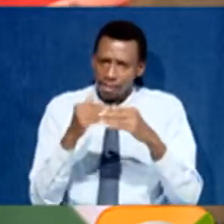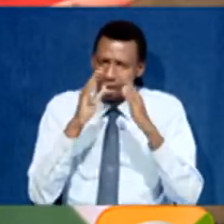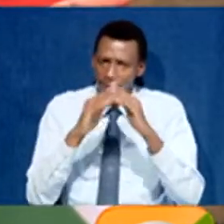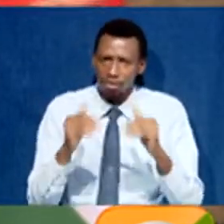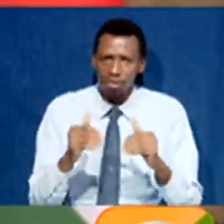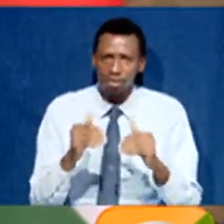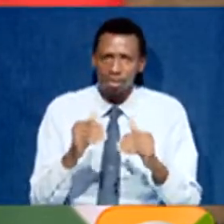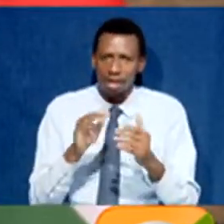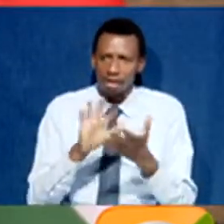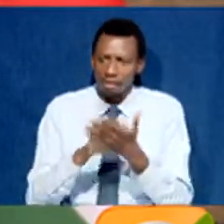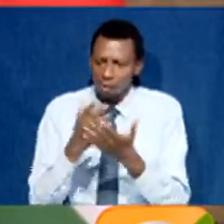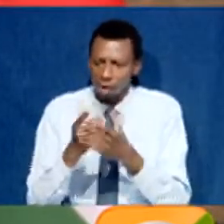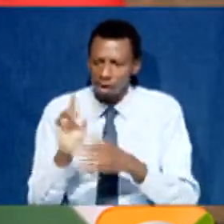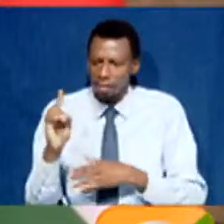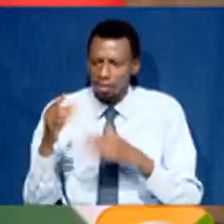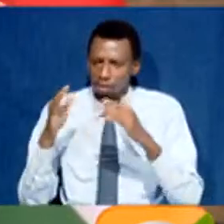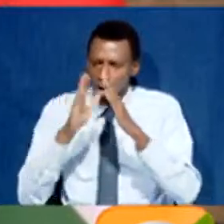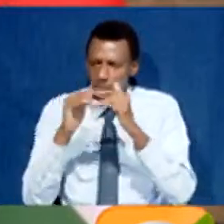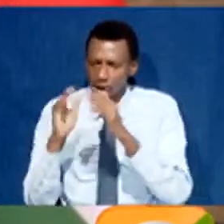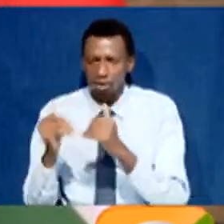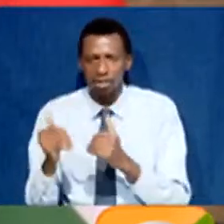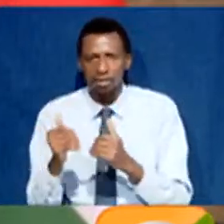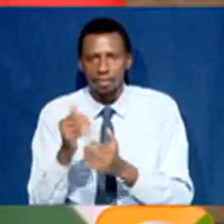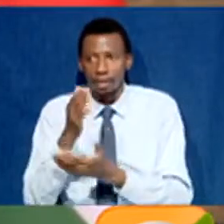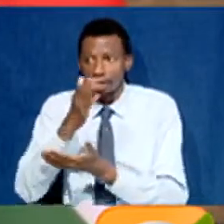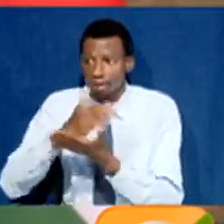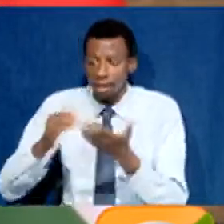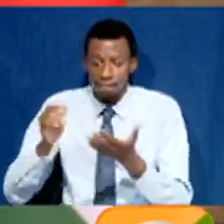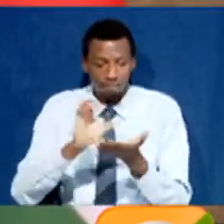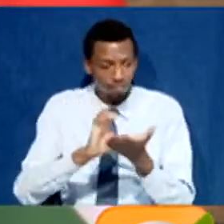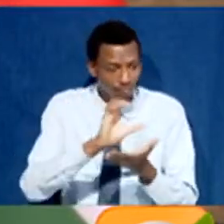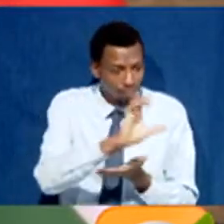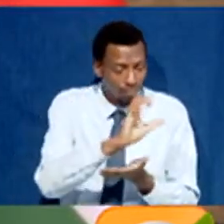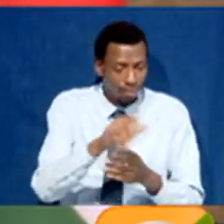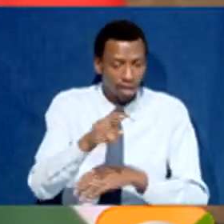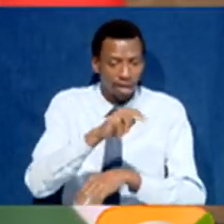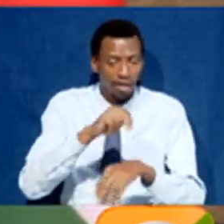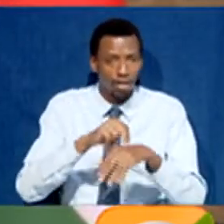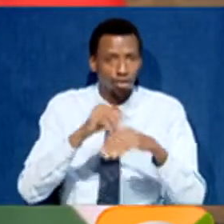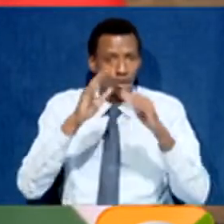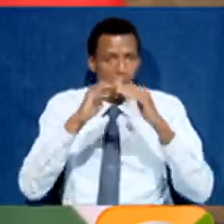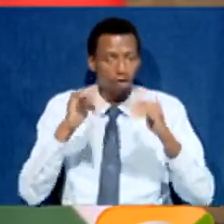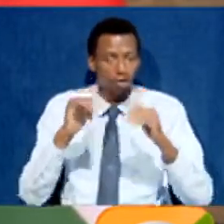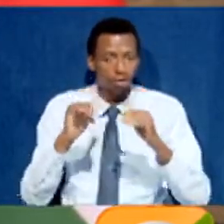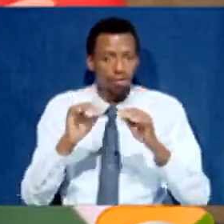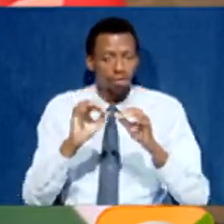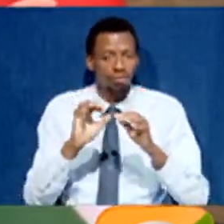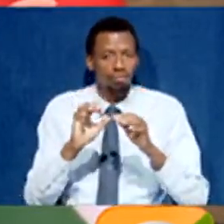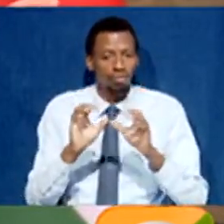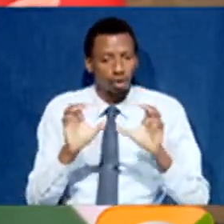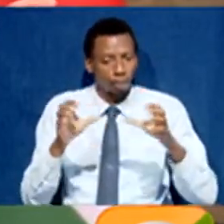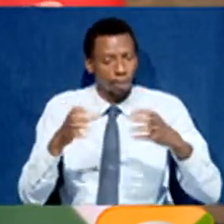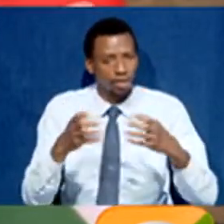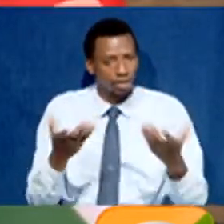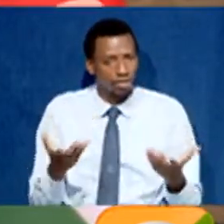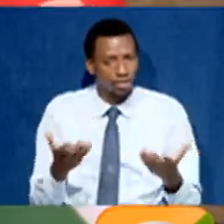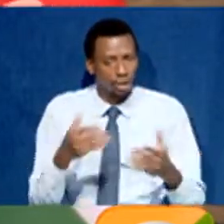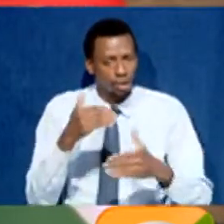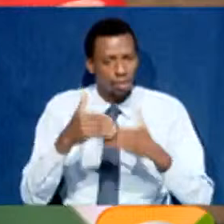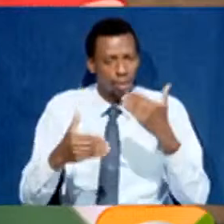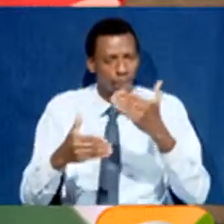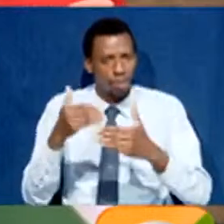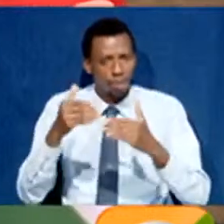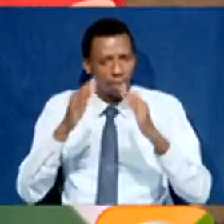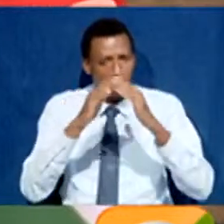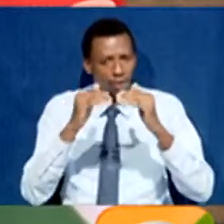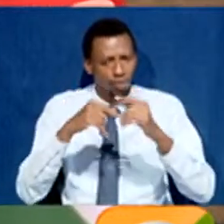Housing. That? Some of it is being used by, we've already allocated to National Housing Corporation. And the construction of houses is going full